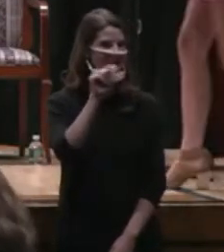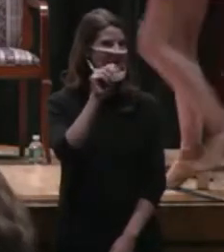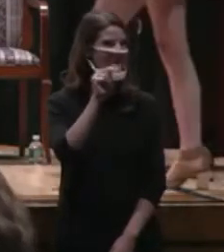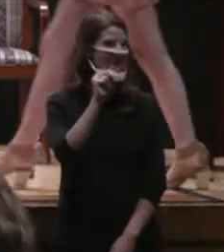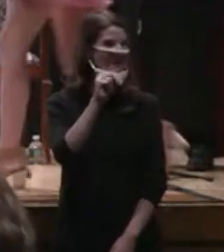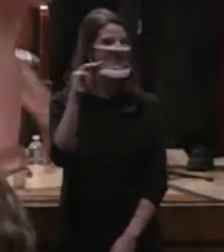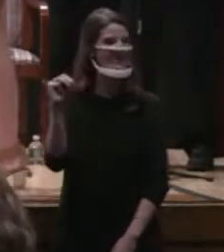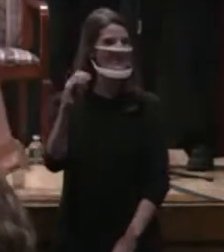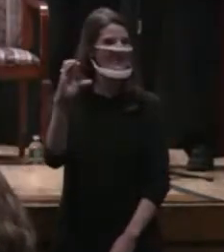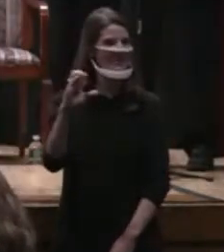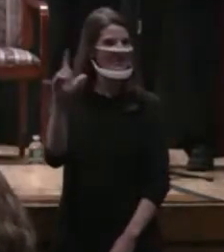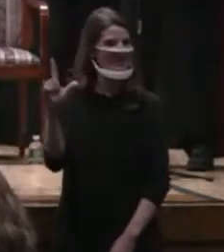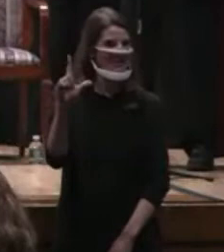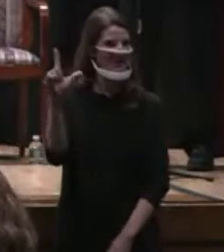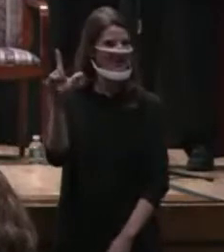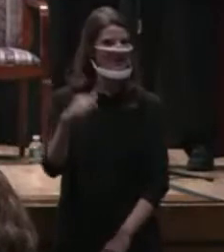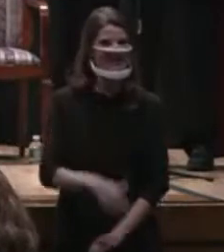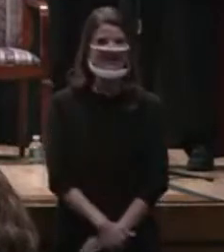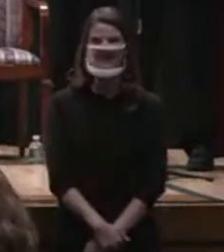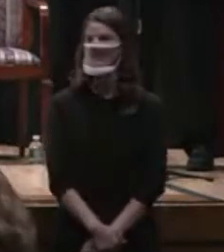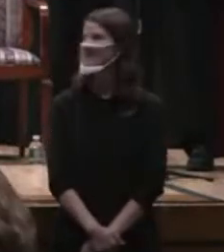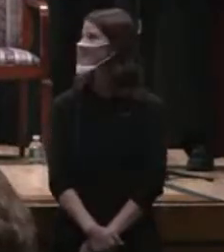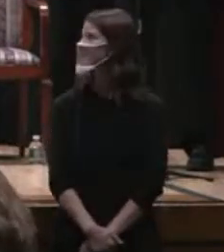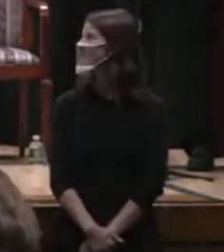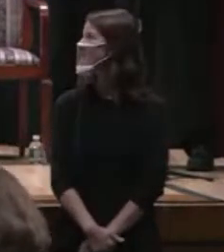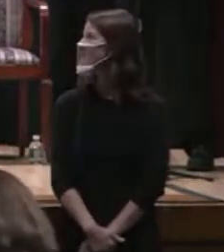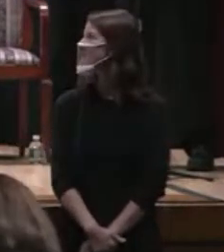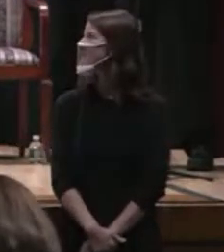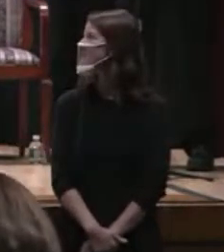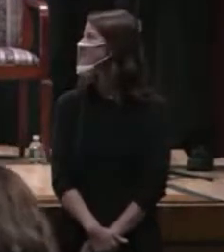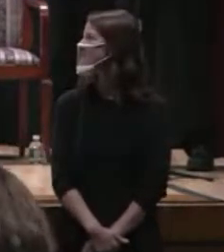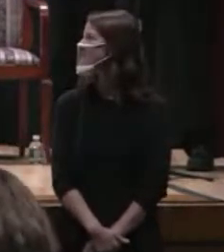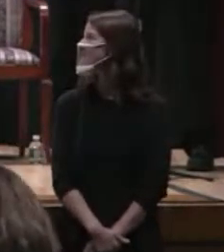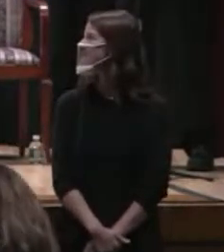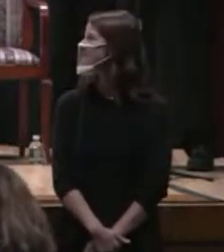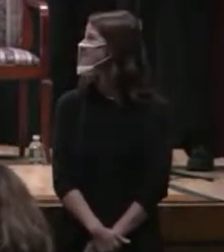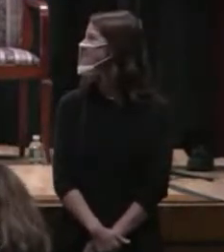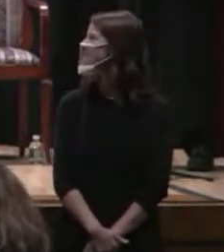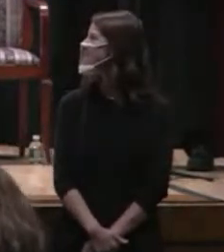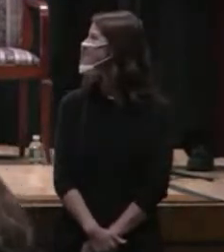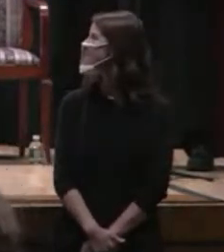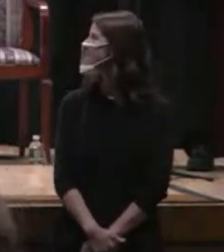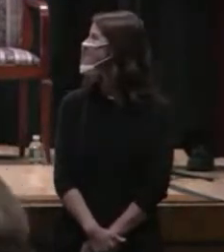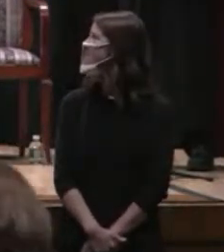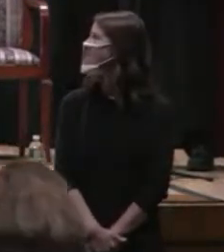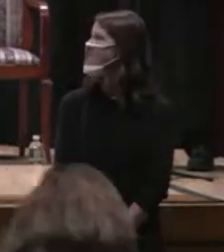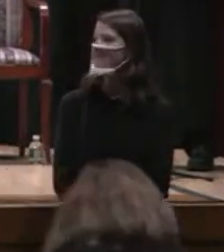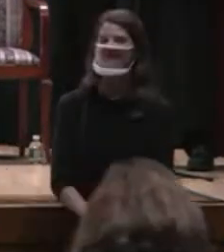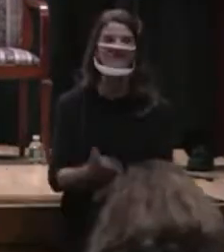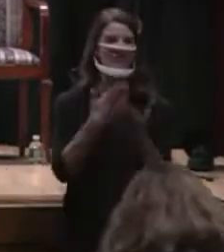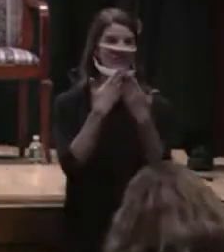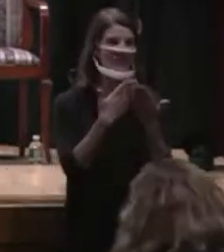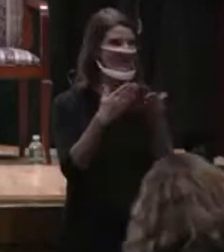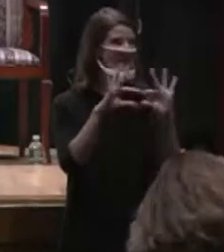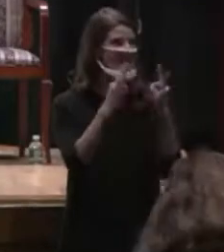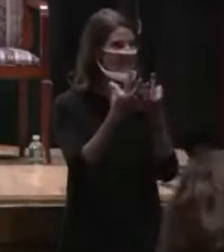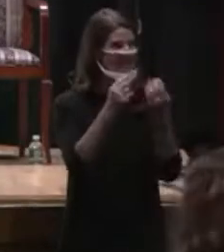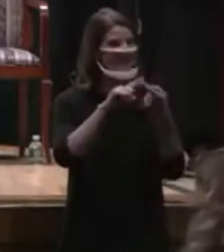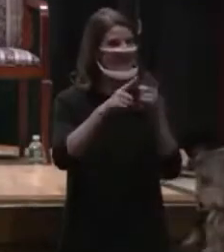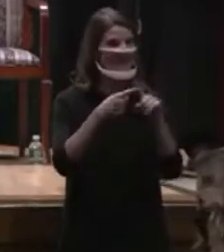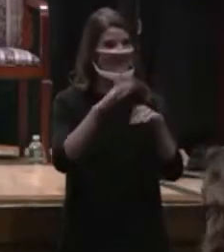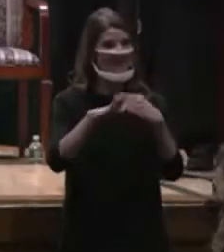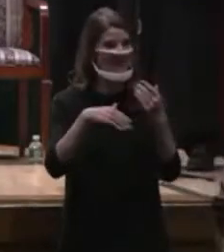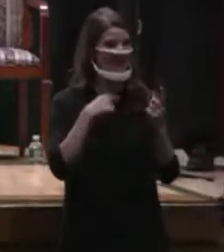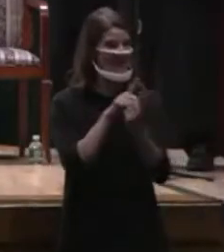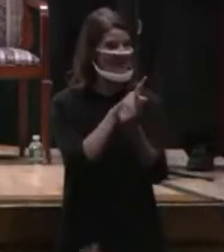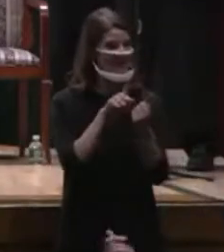laude. I would like to thank my family, all the friends I have